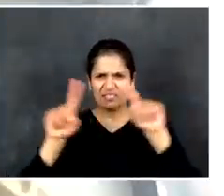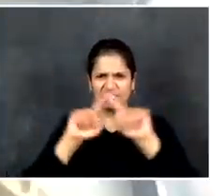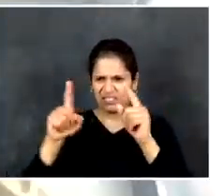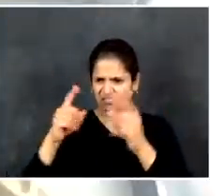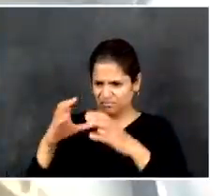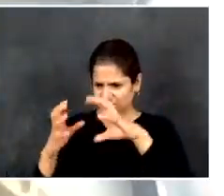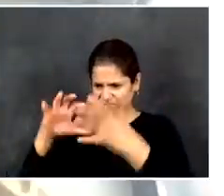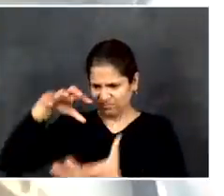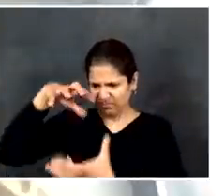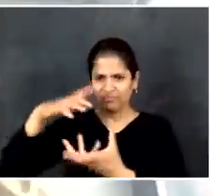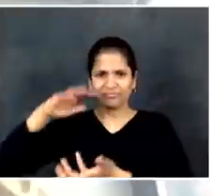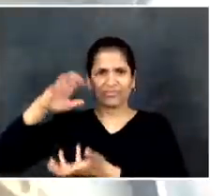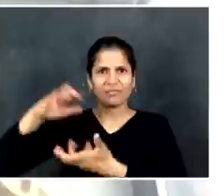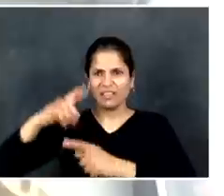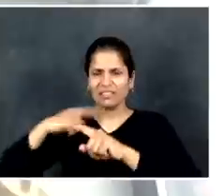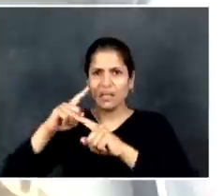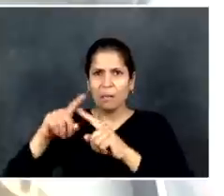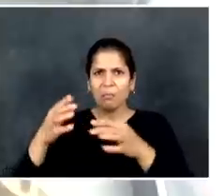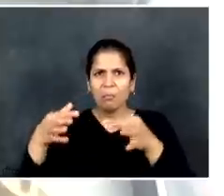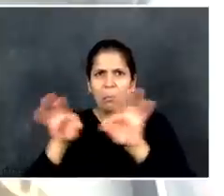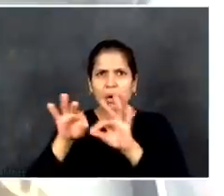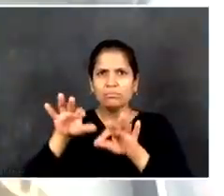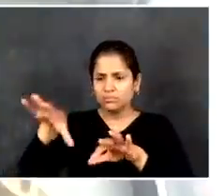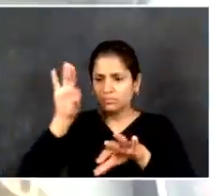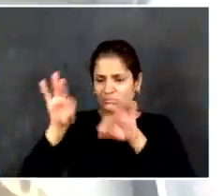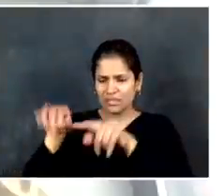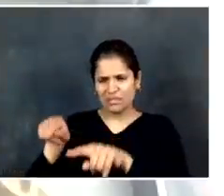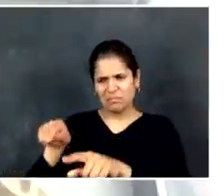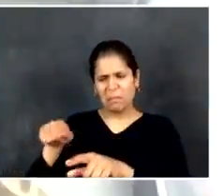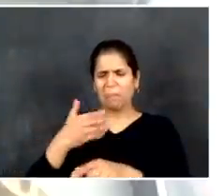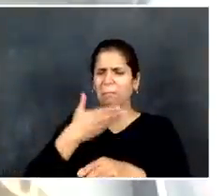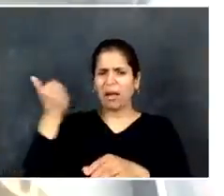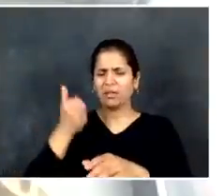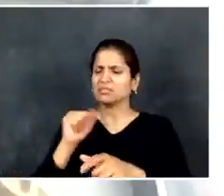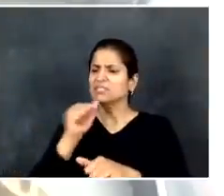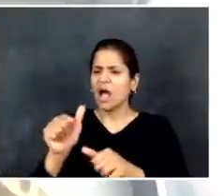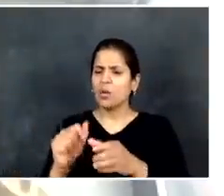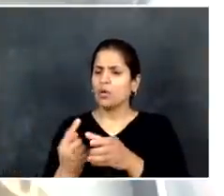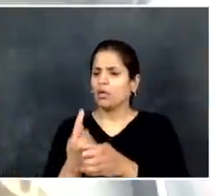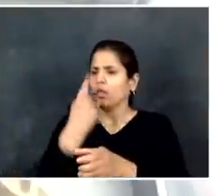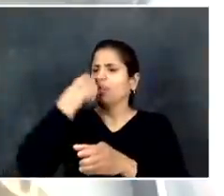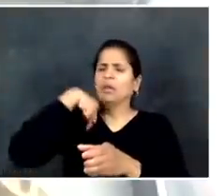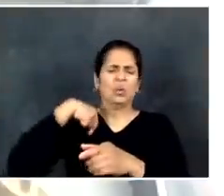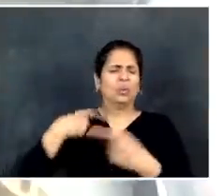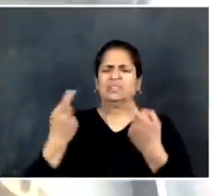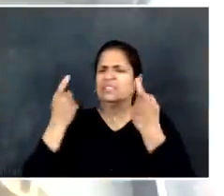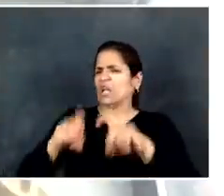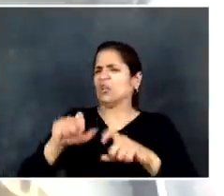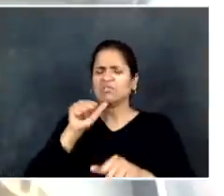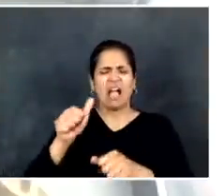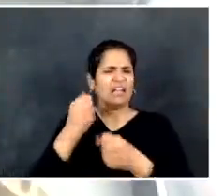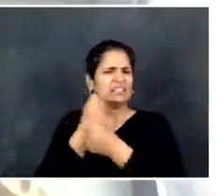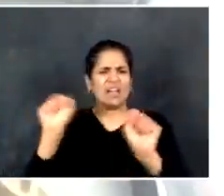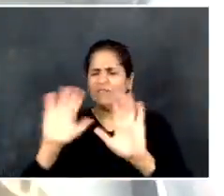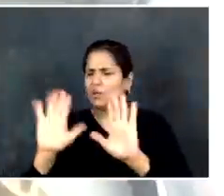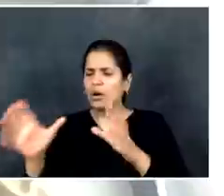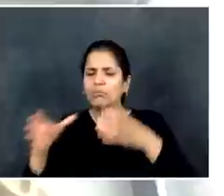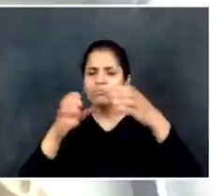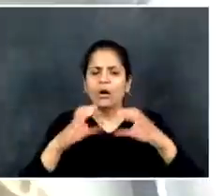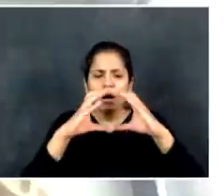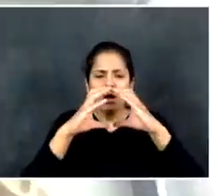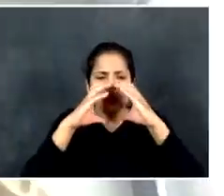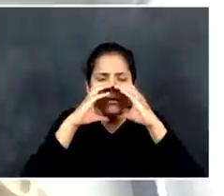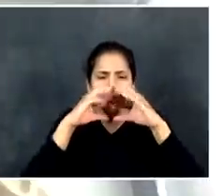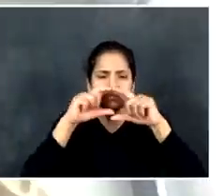use other methods like giving people oxygen, doing aggressive respiratory therapy,